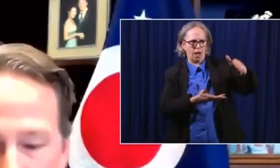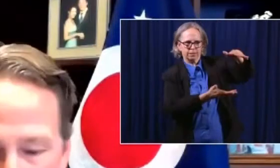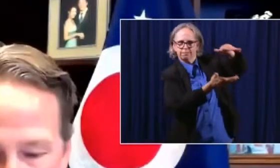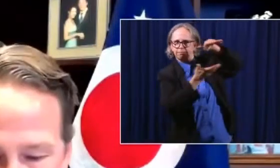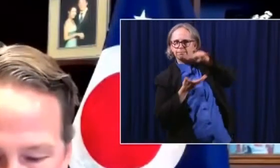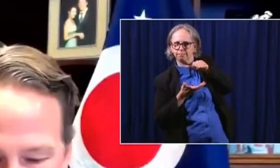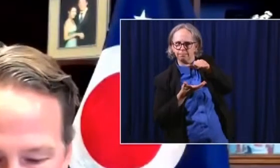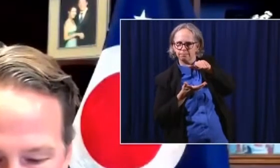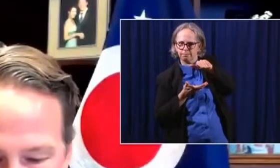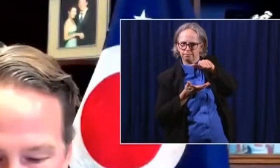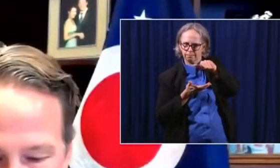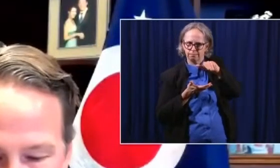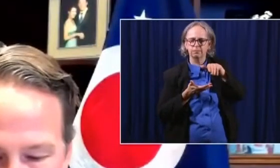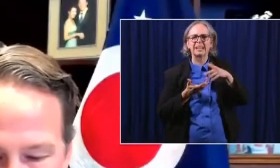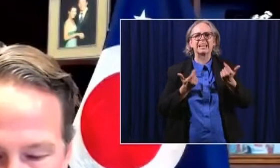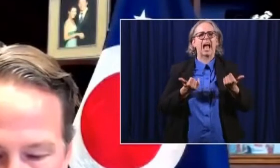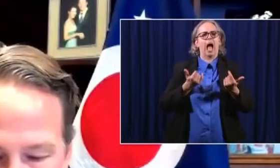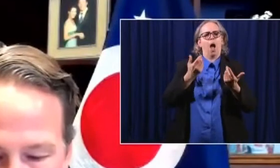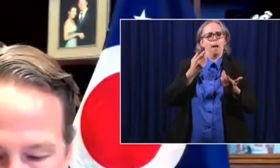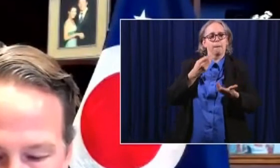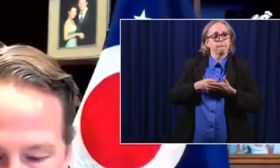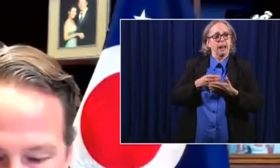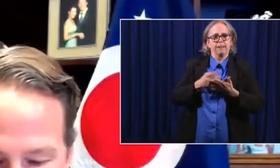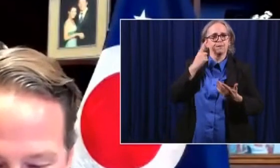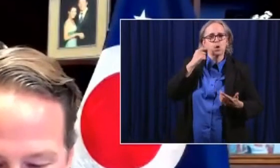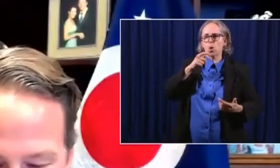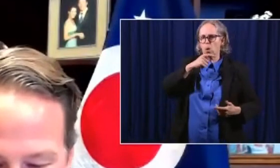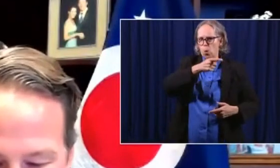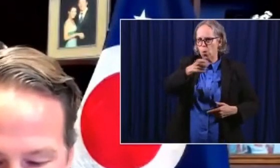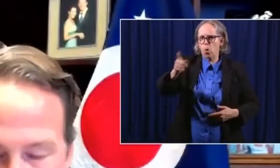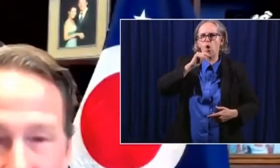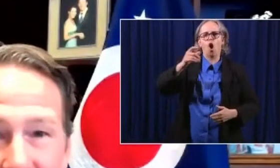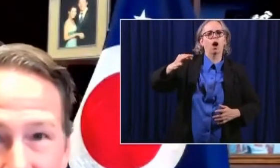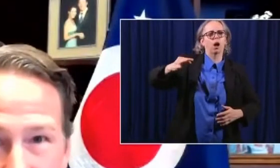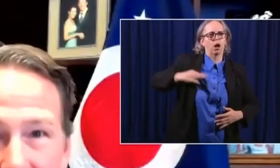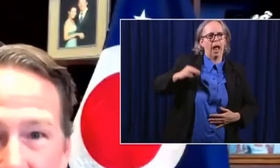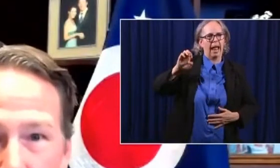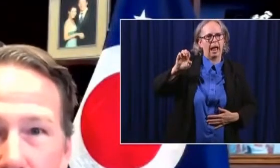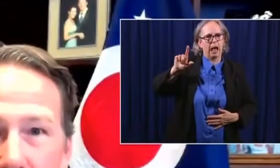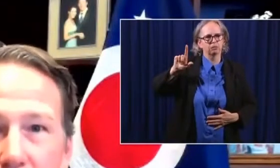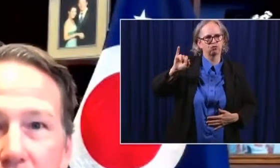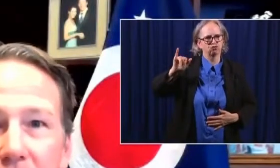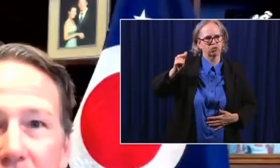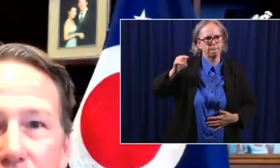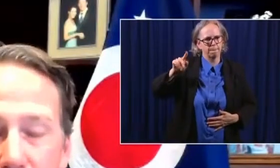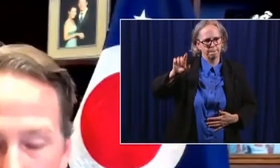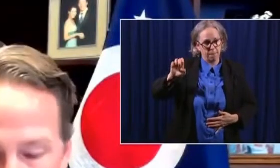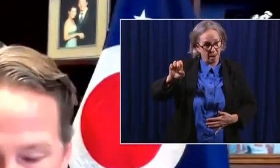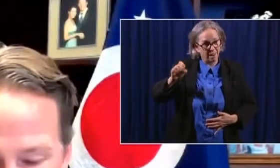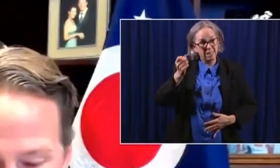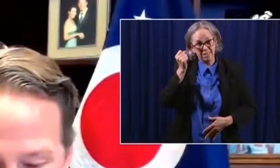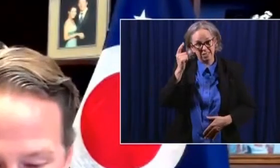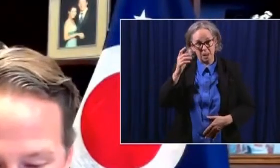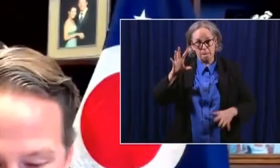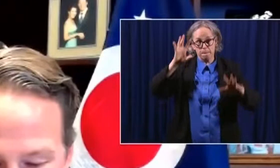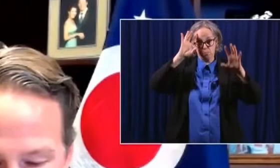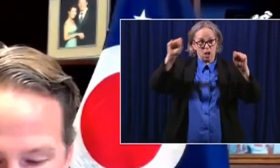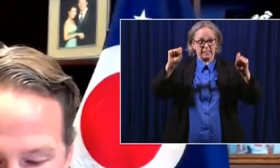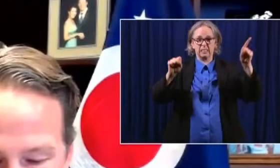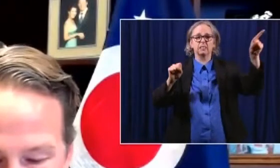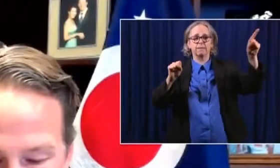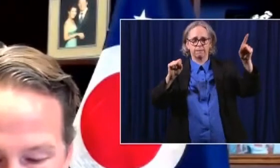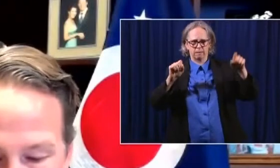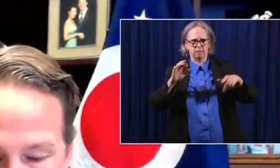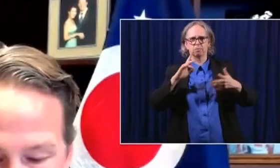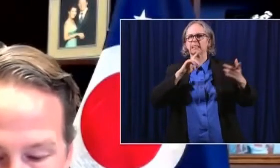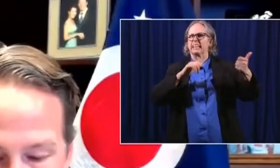for eligible individuals. This is what the president allowed in his executive order that you recall from a couple of weeks ago.